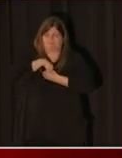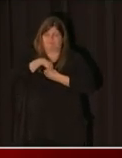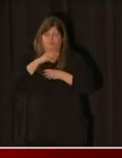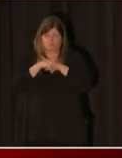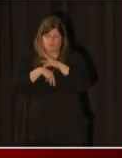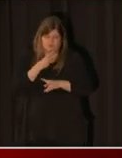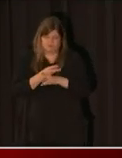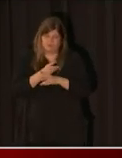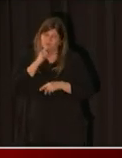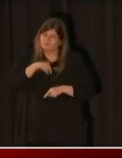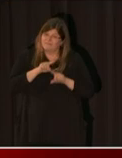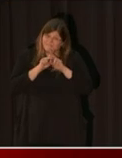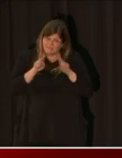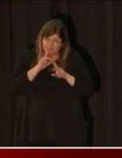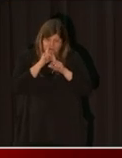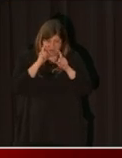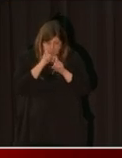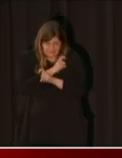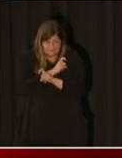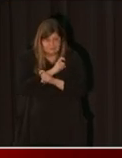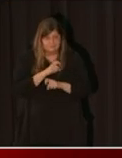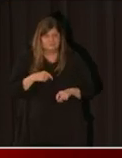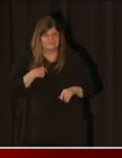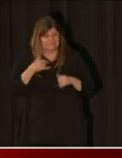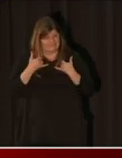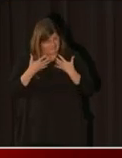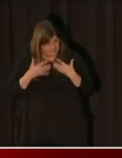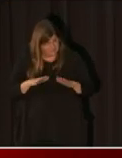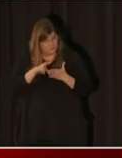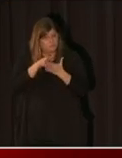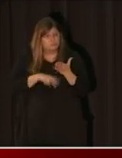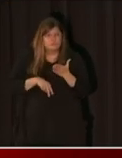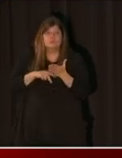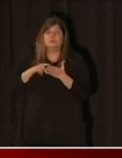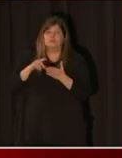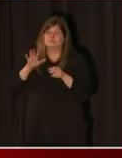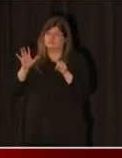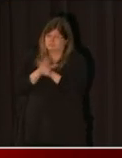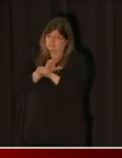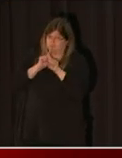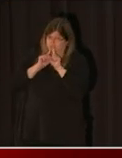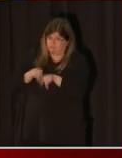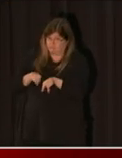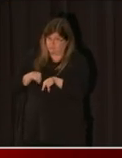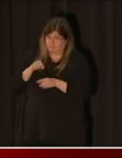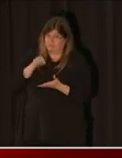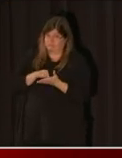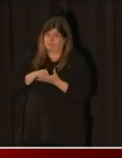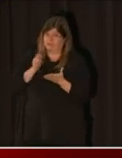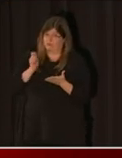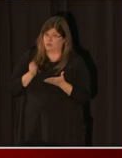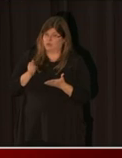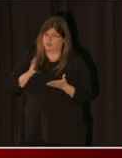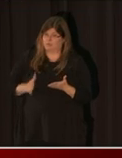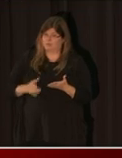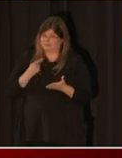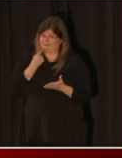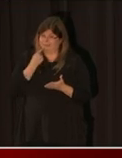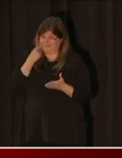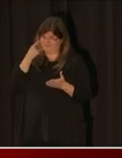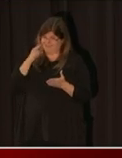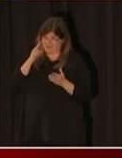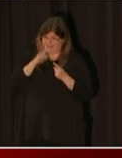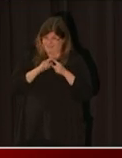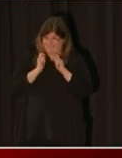that I did read the full brief, and my reading of that quote is that for the judge to be able to issue an order to DOC,